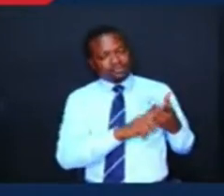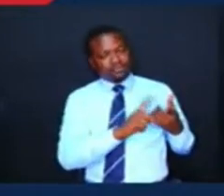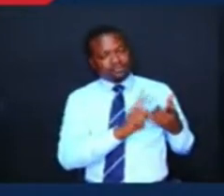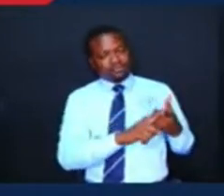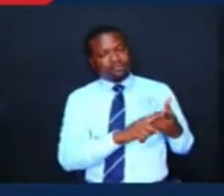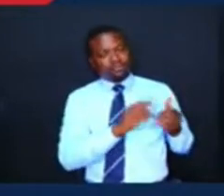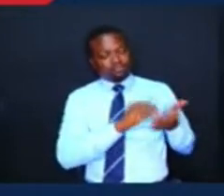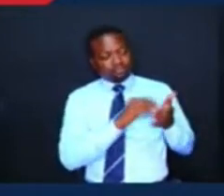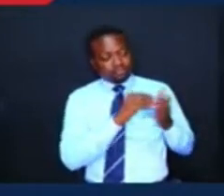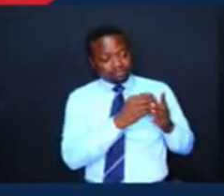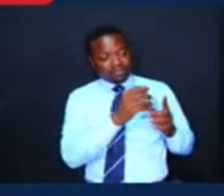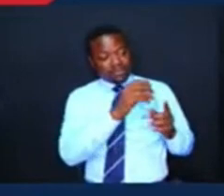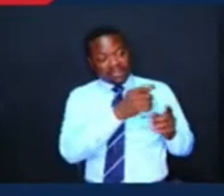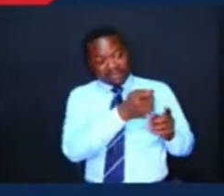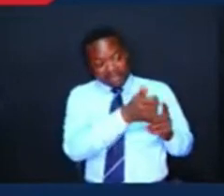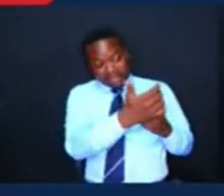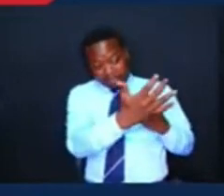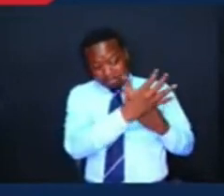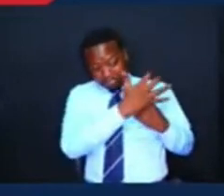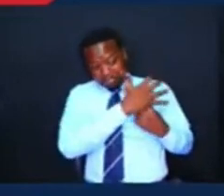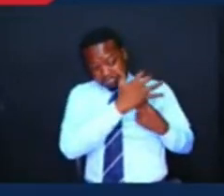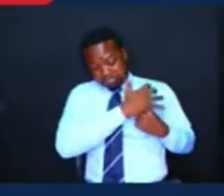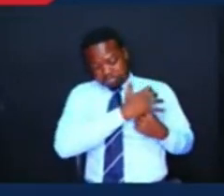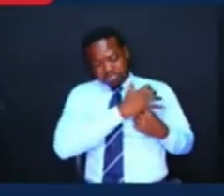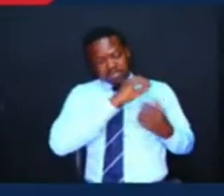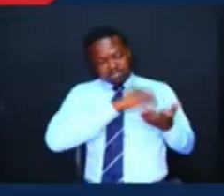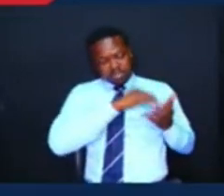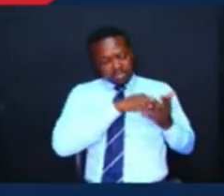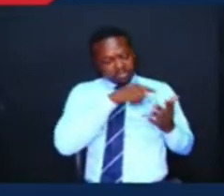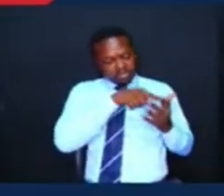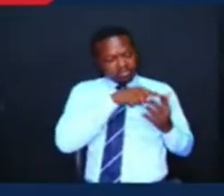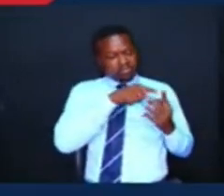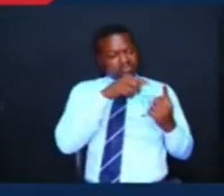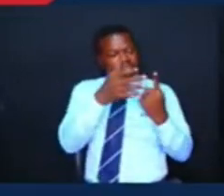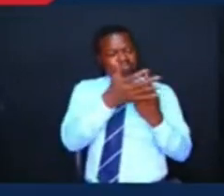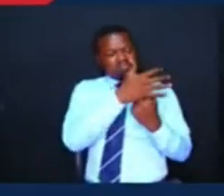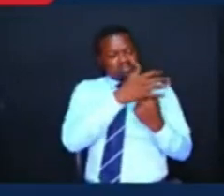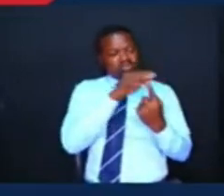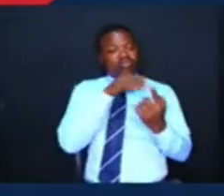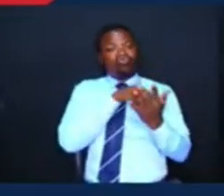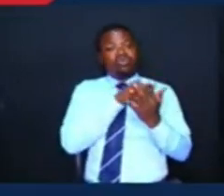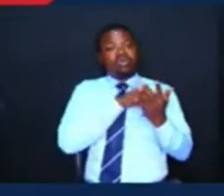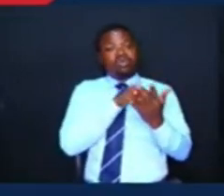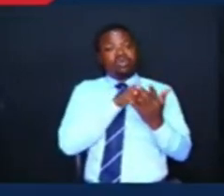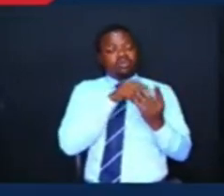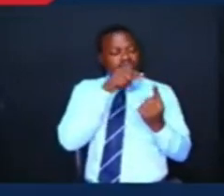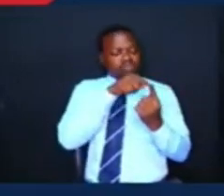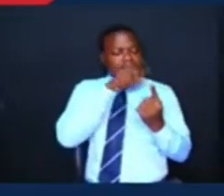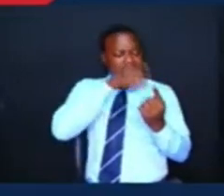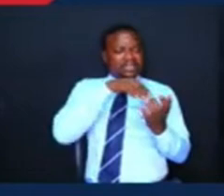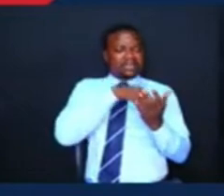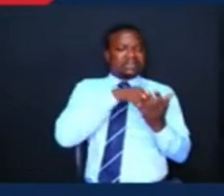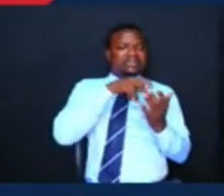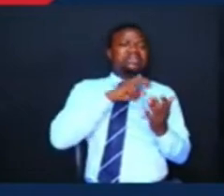heart. And develop a strong heart that will not contract this malady.